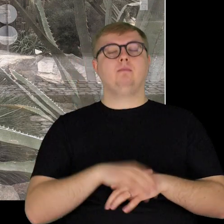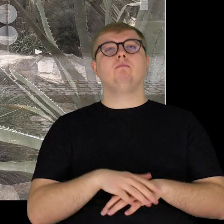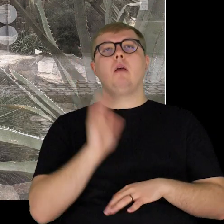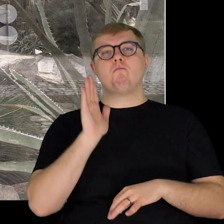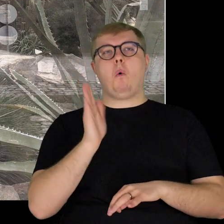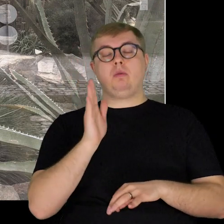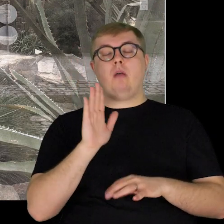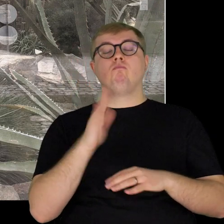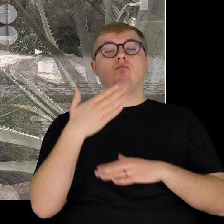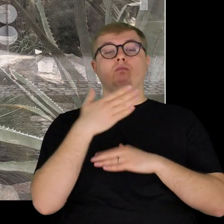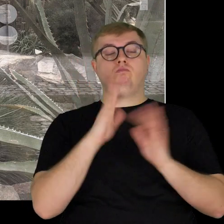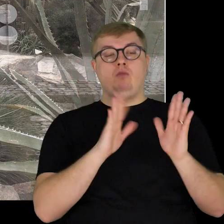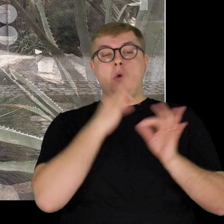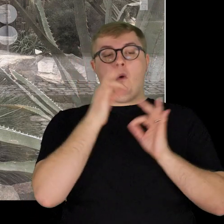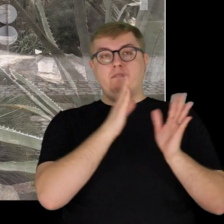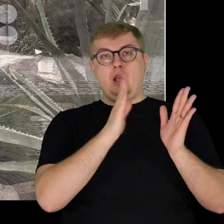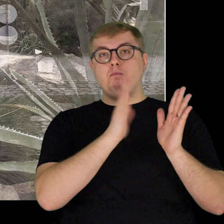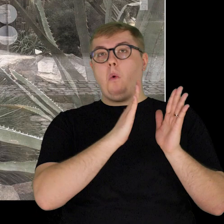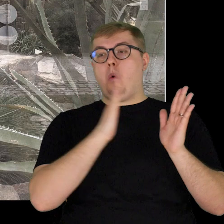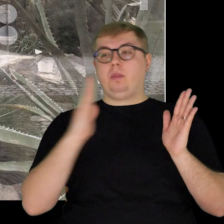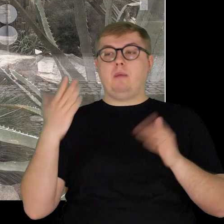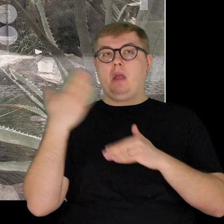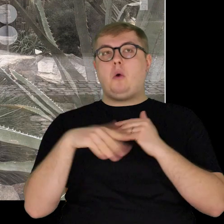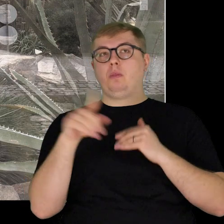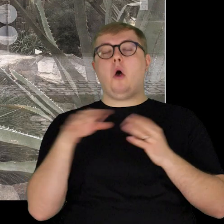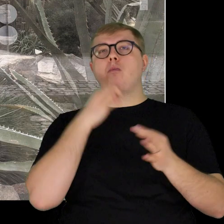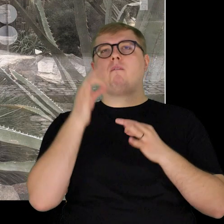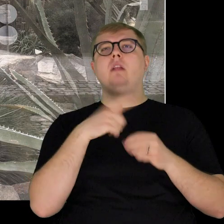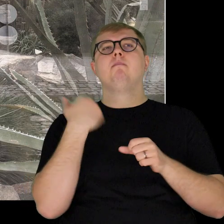this work that we had with Simone Rueß